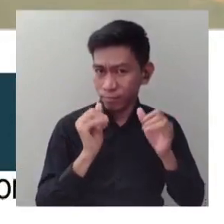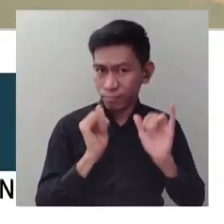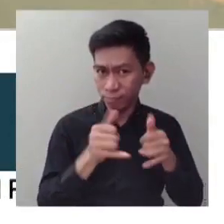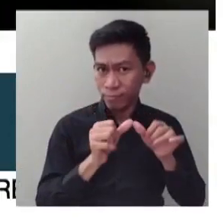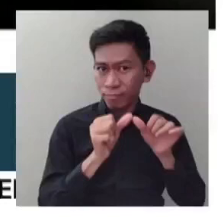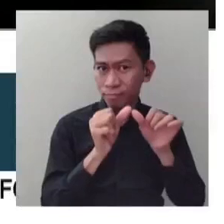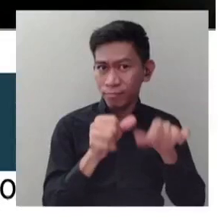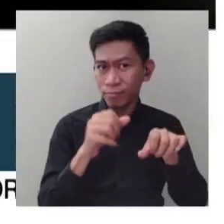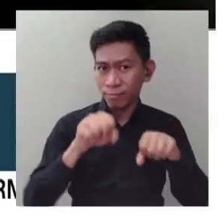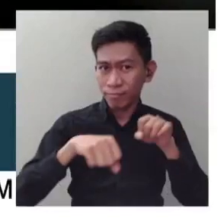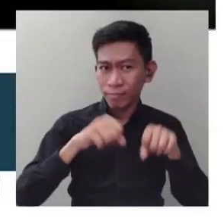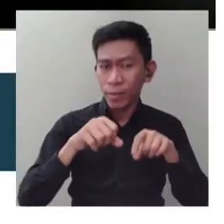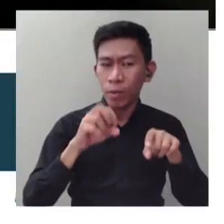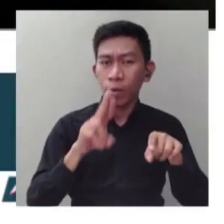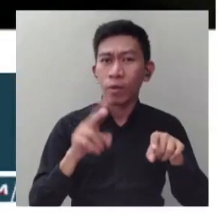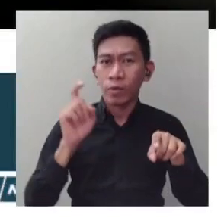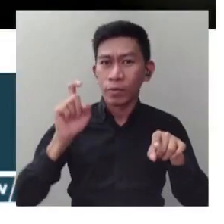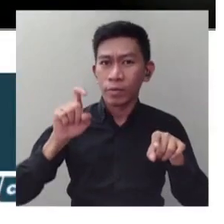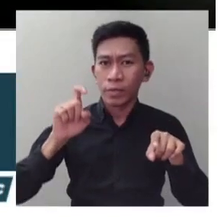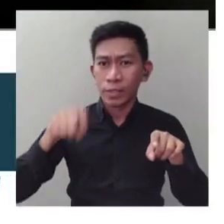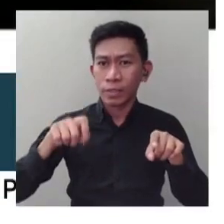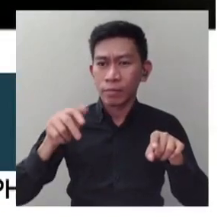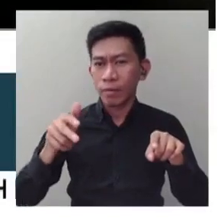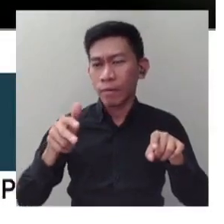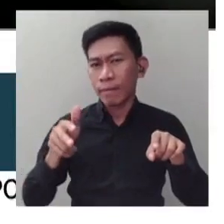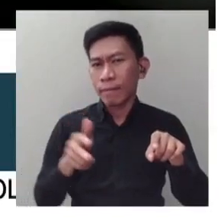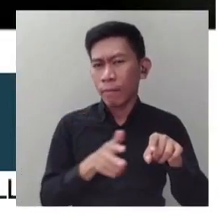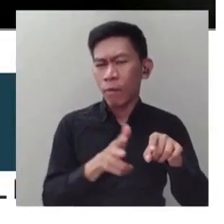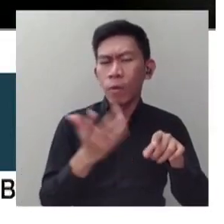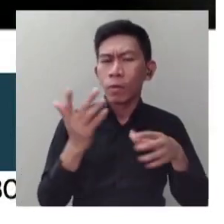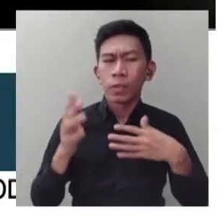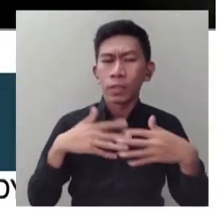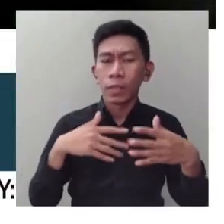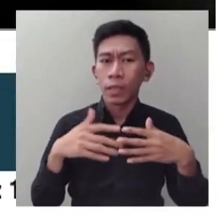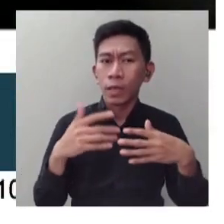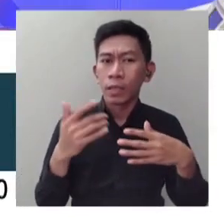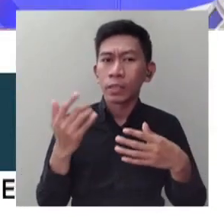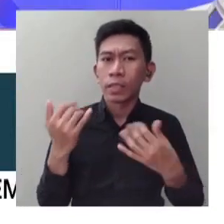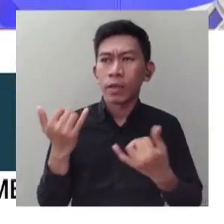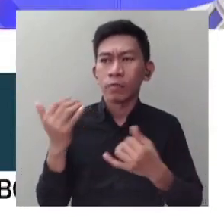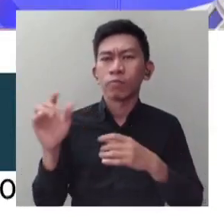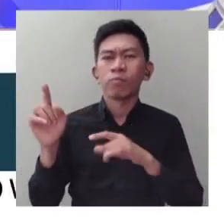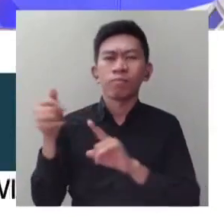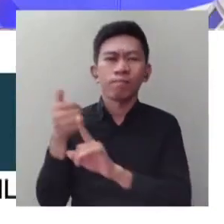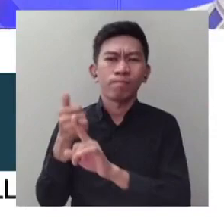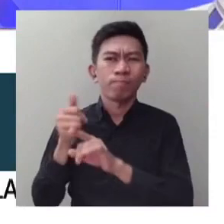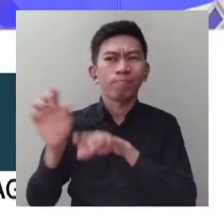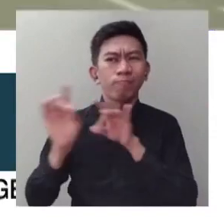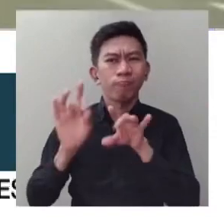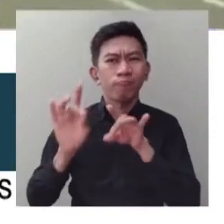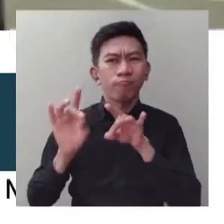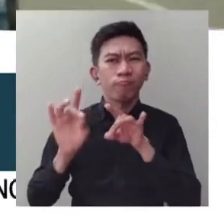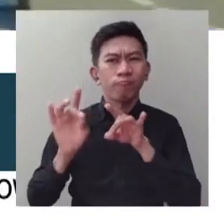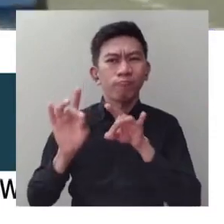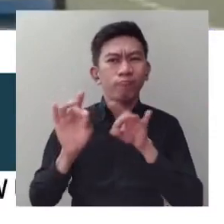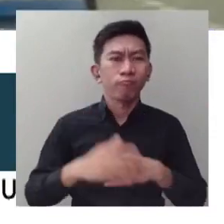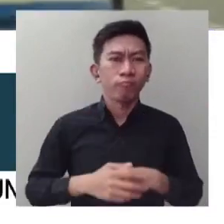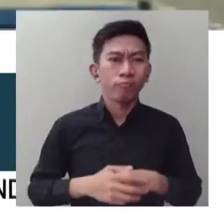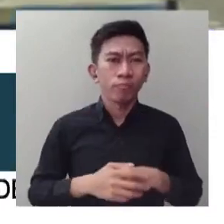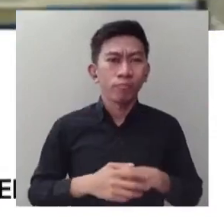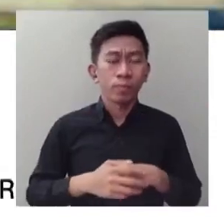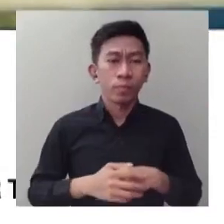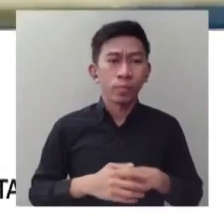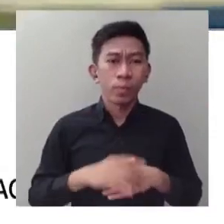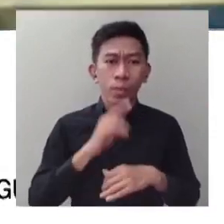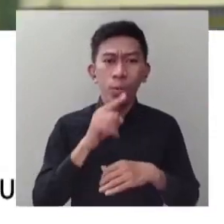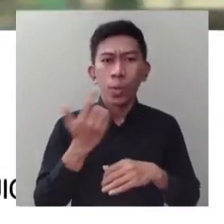well? Selective apprehension lang ang pauiirali nila dito. The road is meant to be